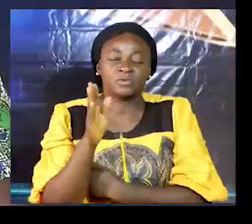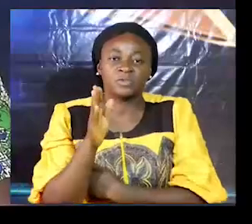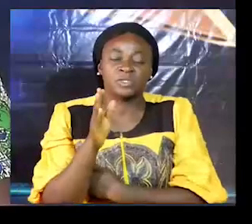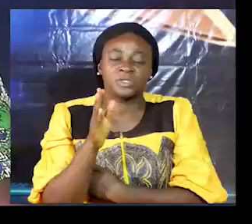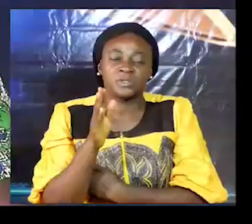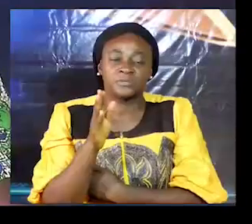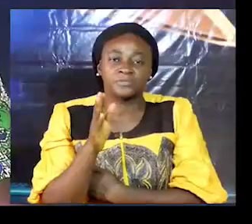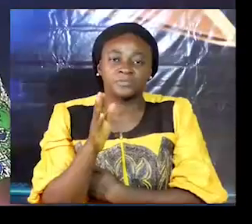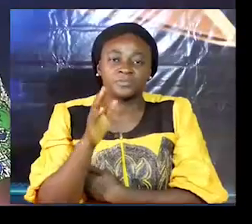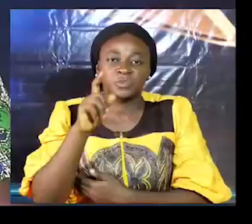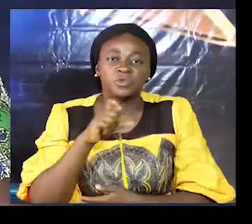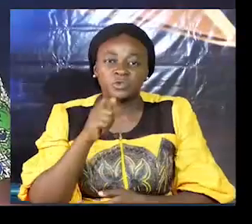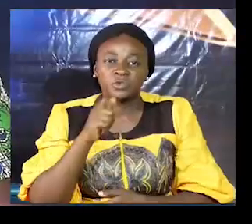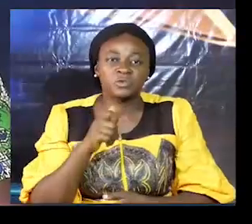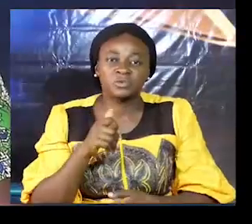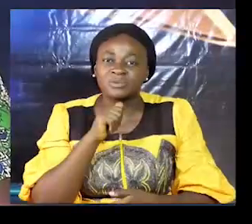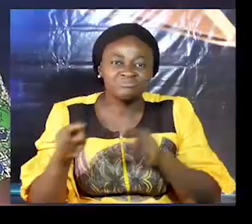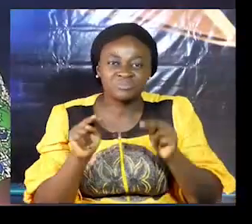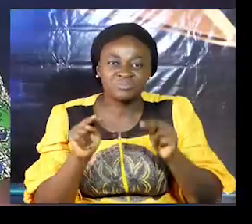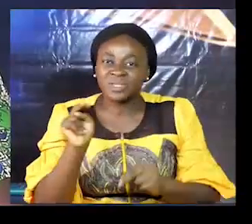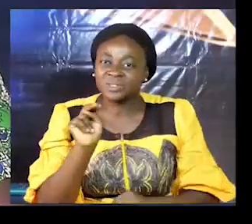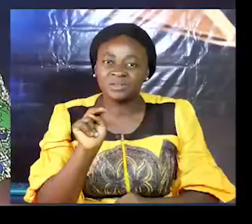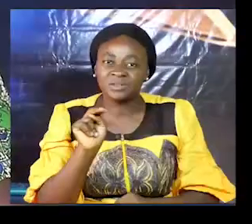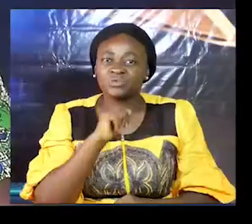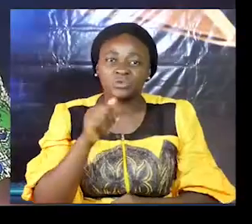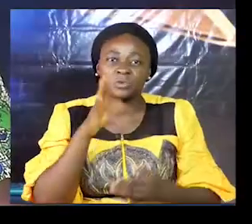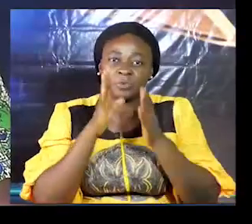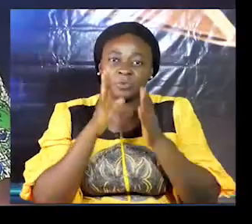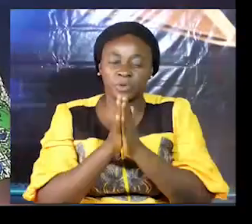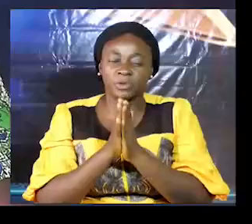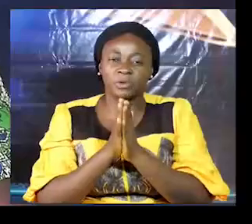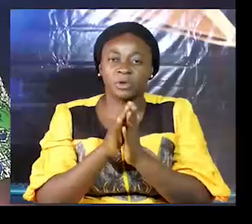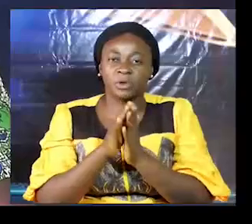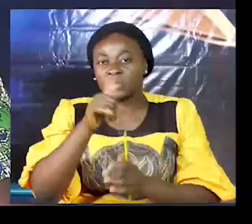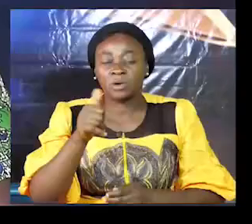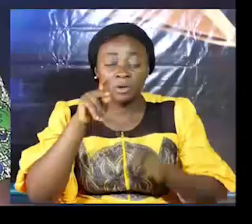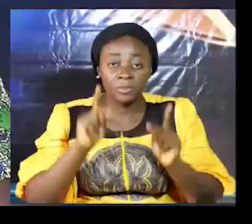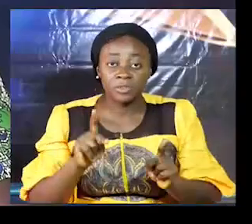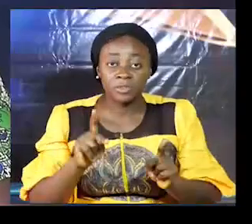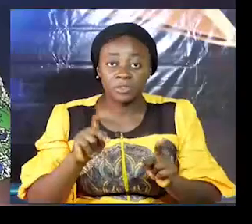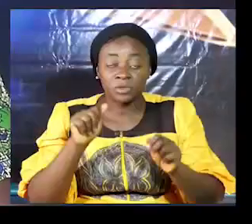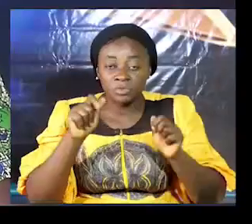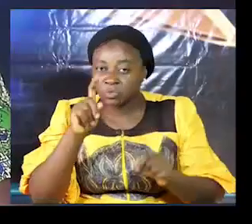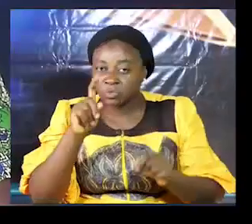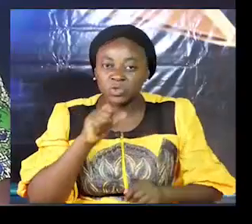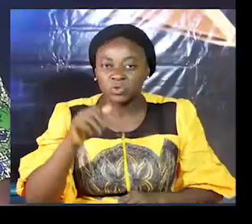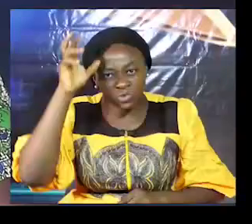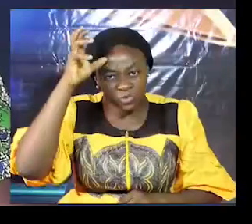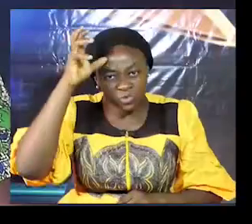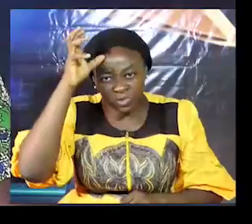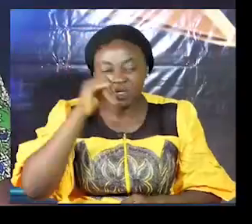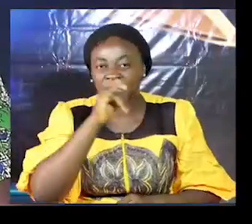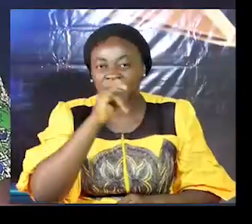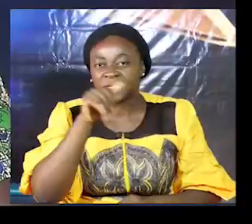cannot be the will of God for your marriage. Another person not to consider when making choice of marriage is a divorcee.